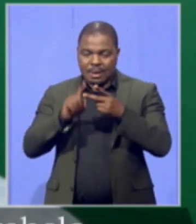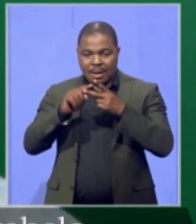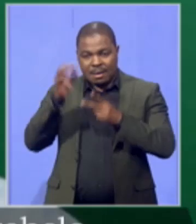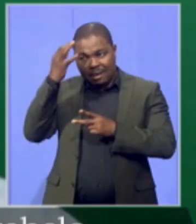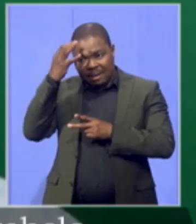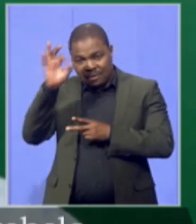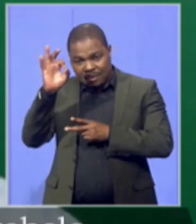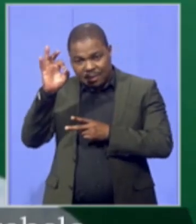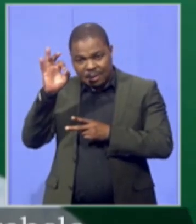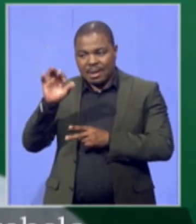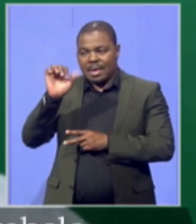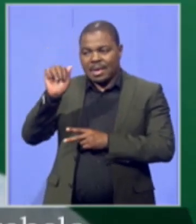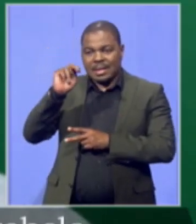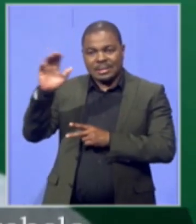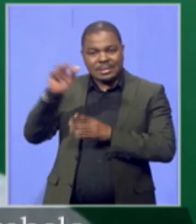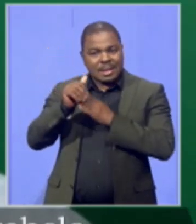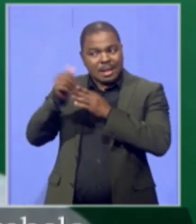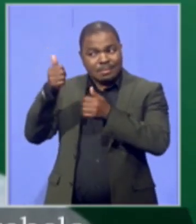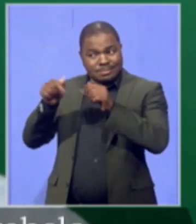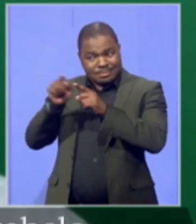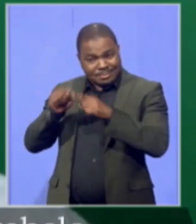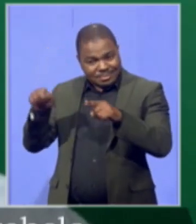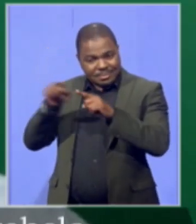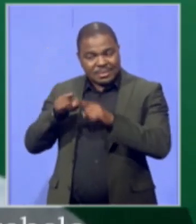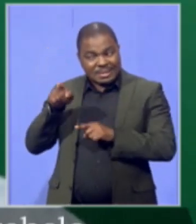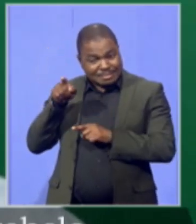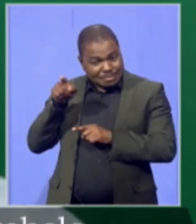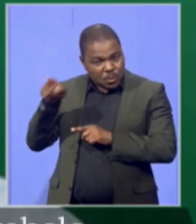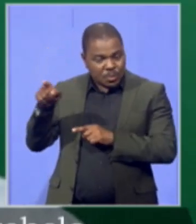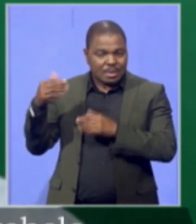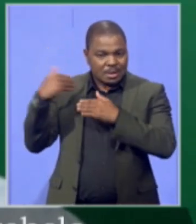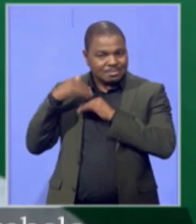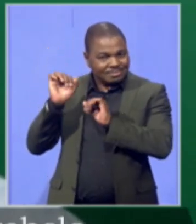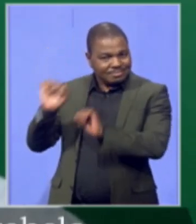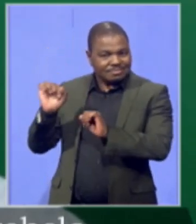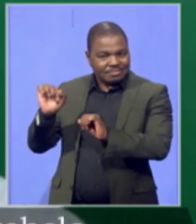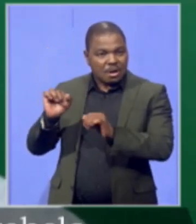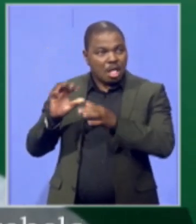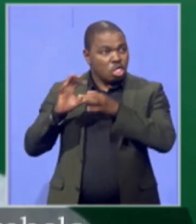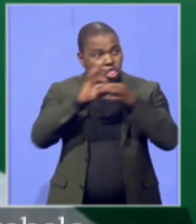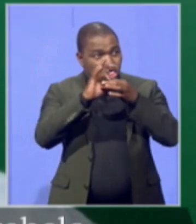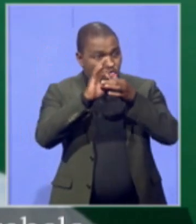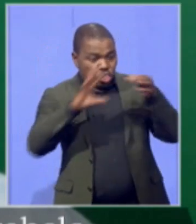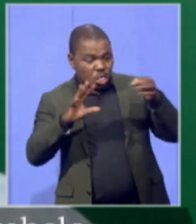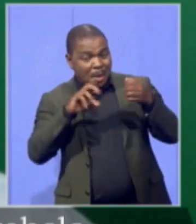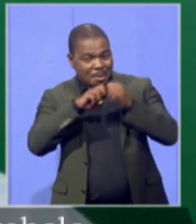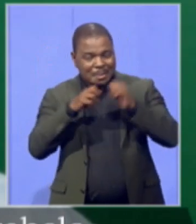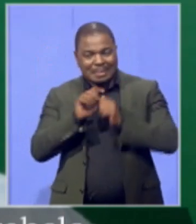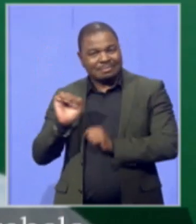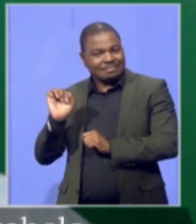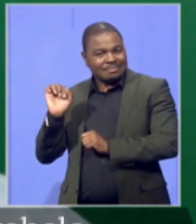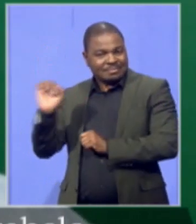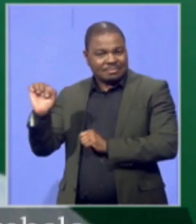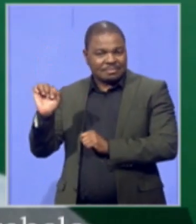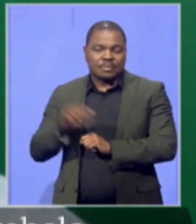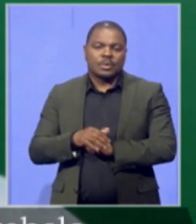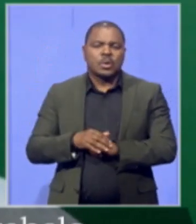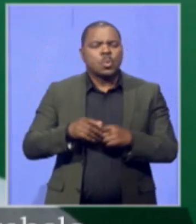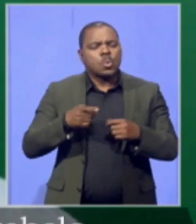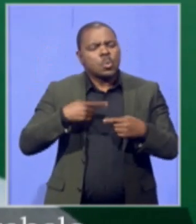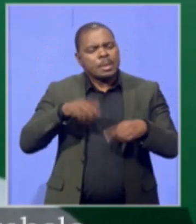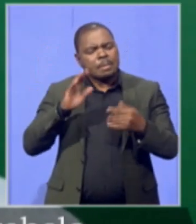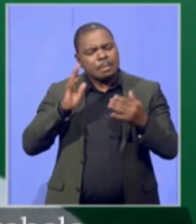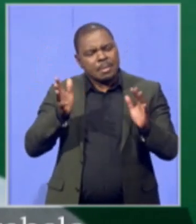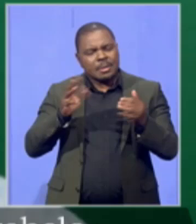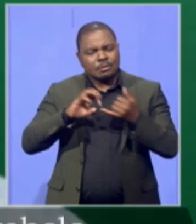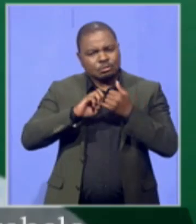and ANC leaders, should now be held accountable for what has happened. We've tried to avert this